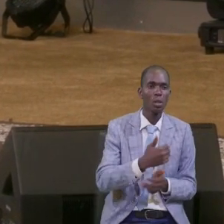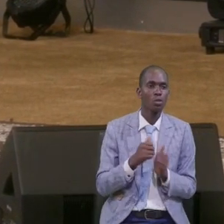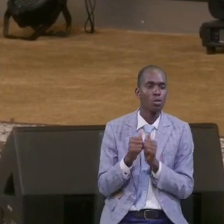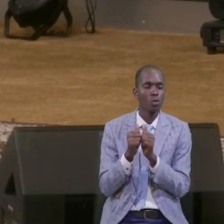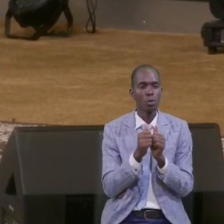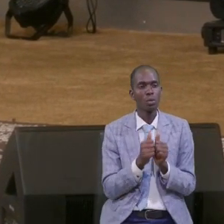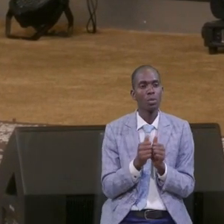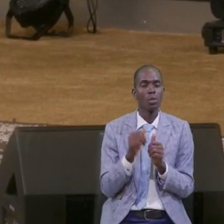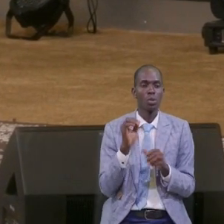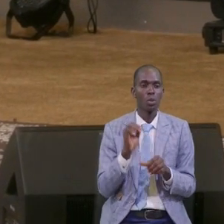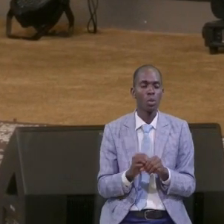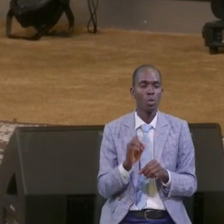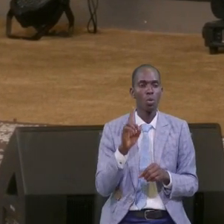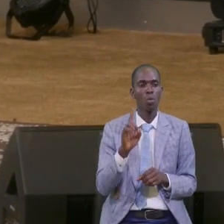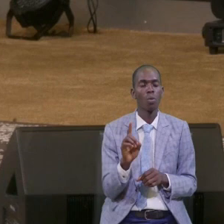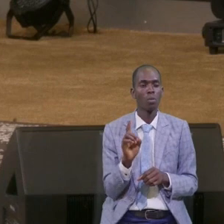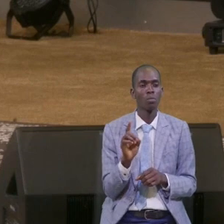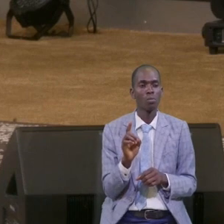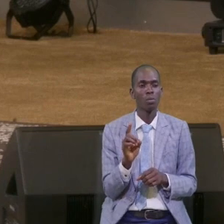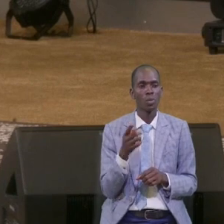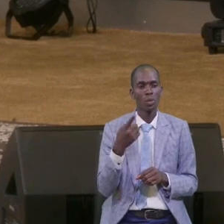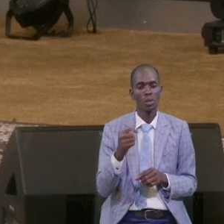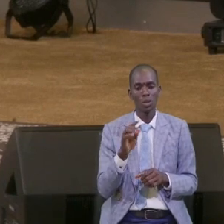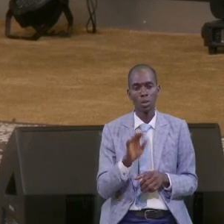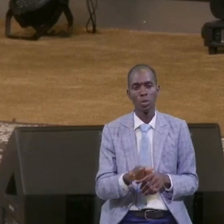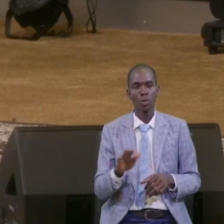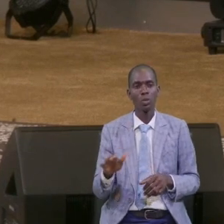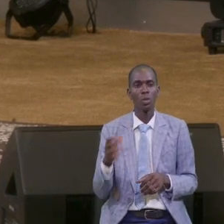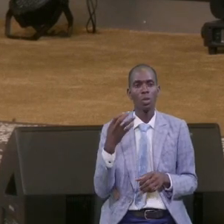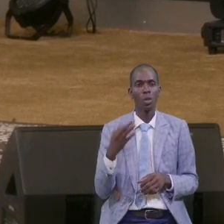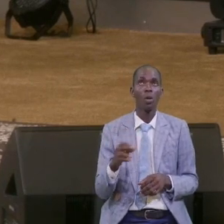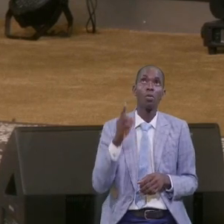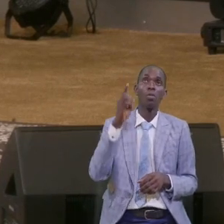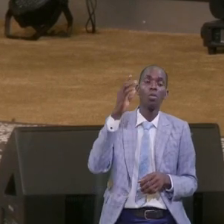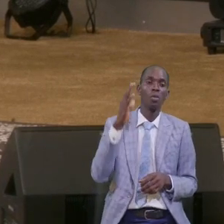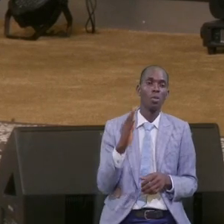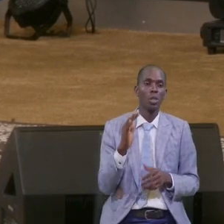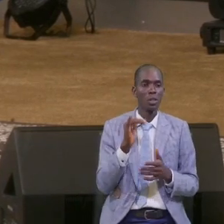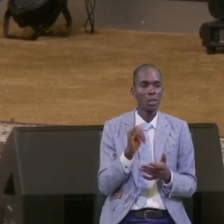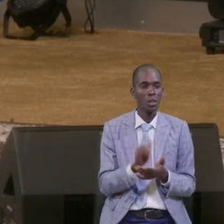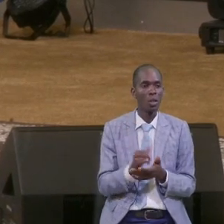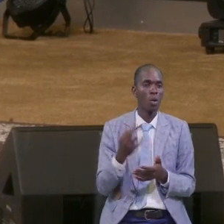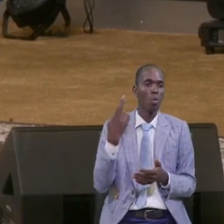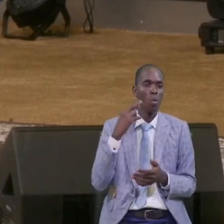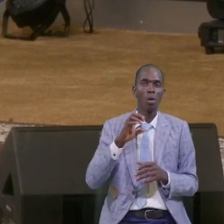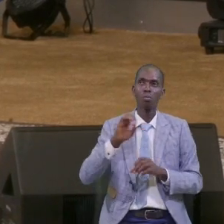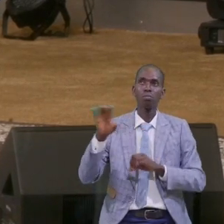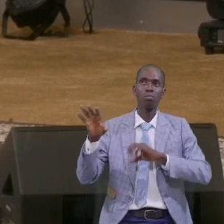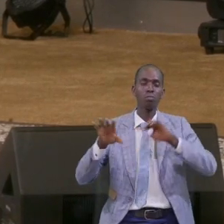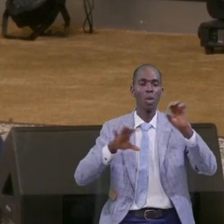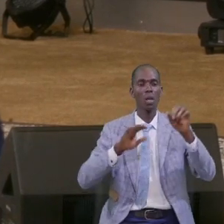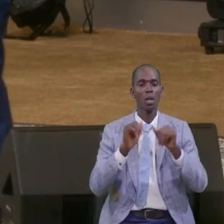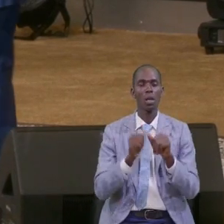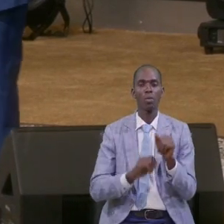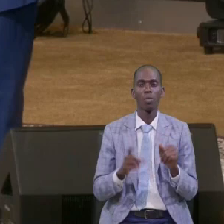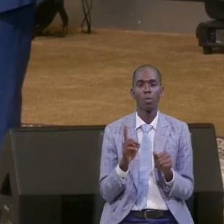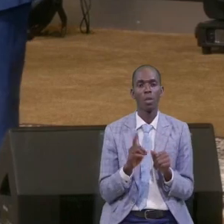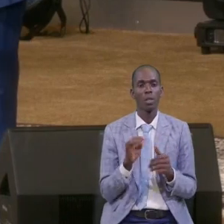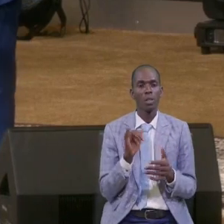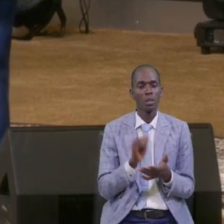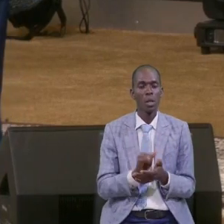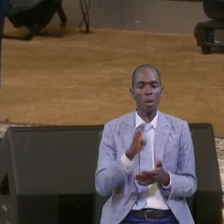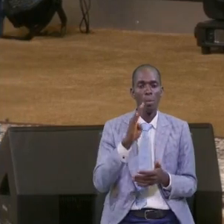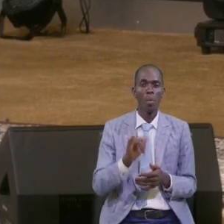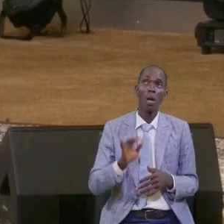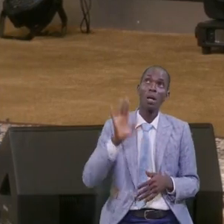together in one the children of God that was scattered abroad. That by his